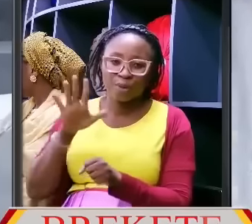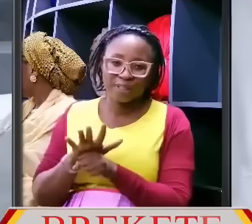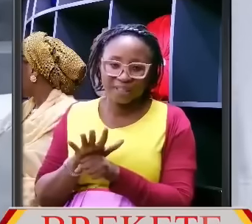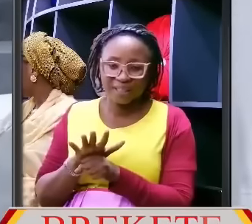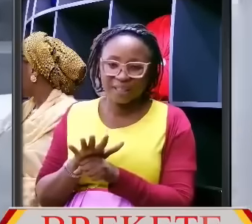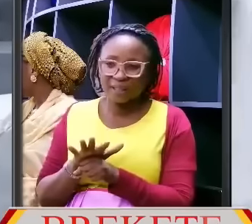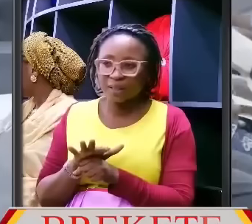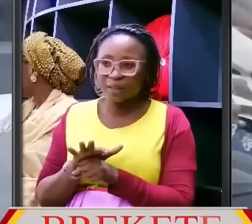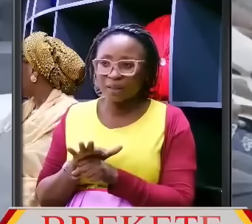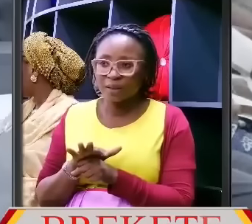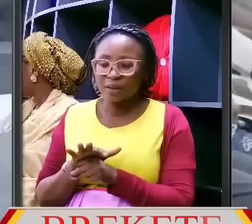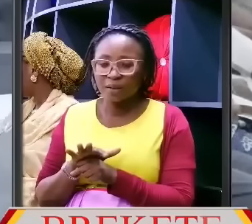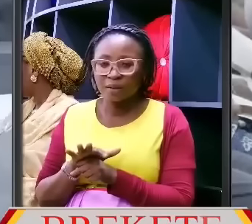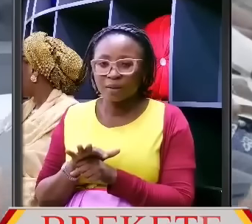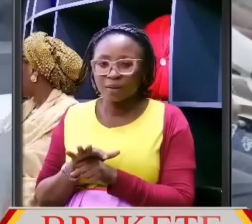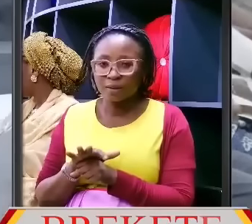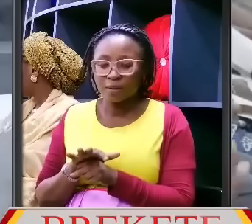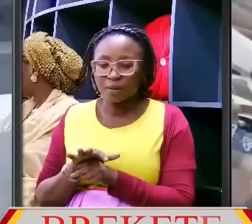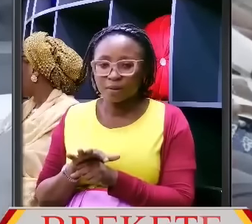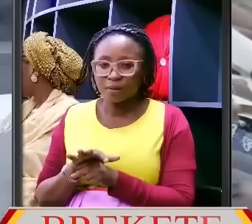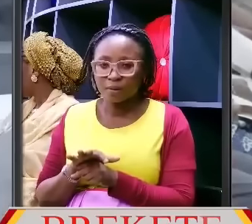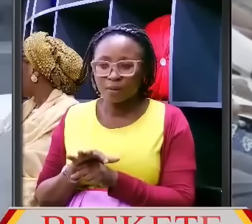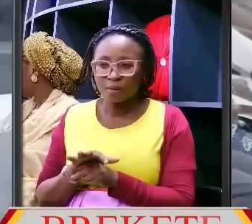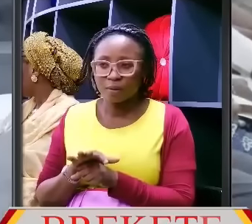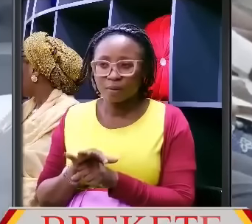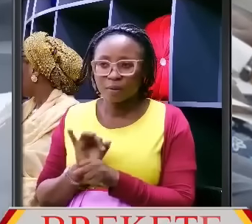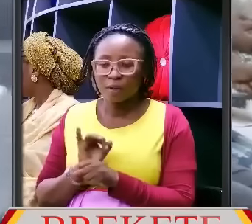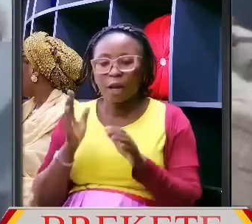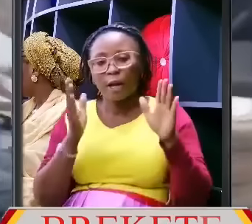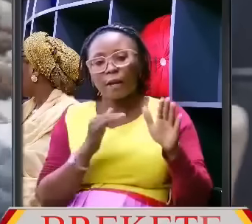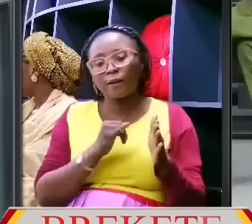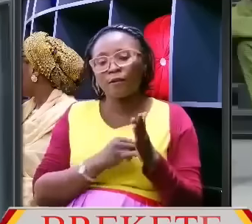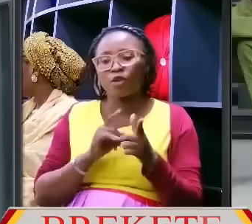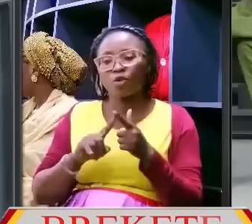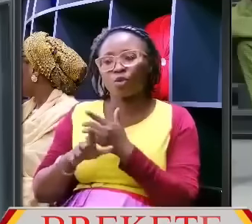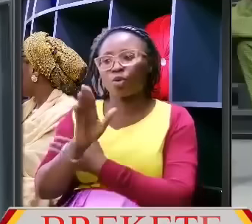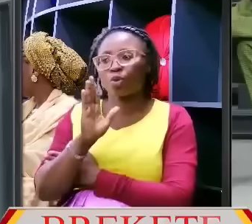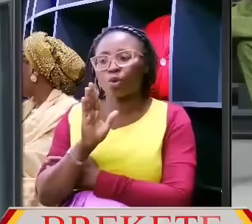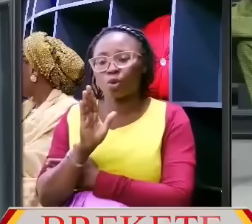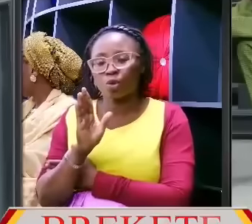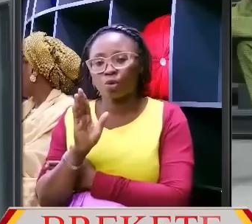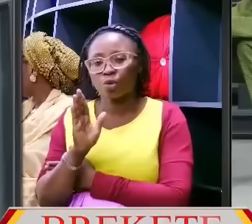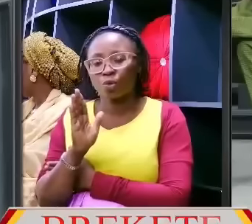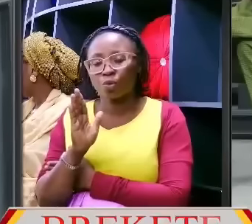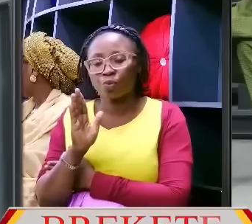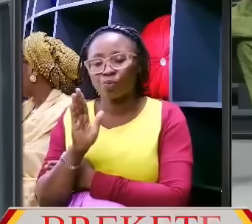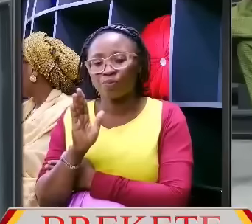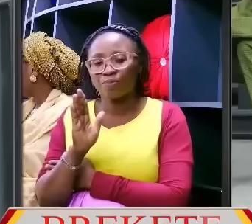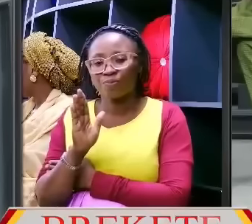We're not going to talk about poison again. No. Hey, say no, leave, no. I say leave out to God everything. So,